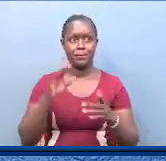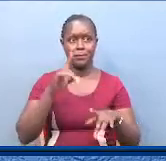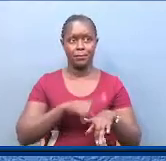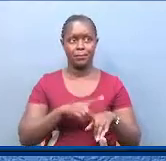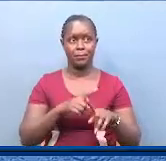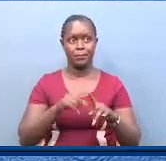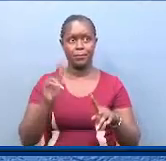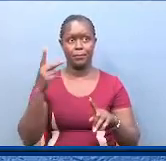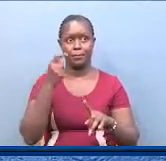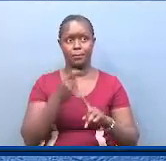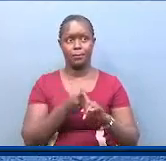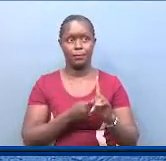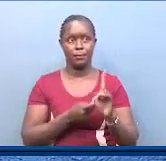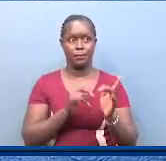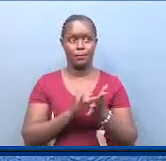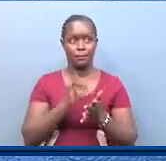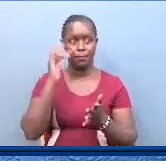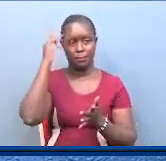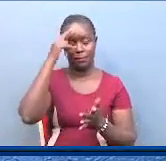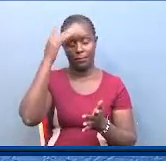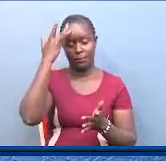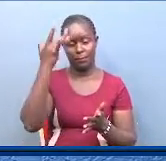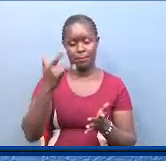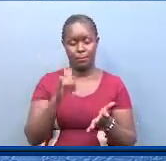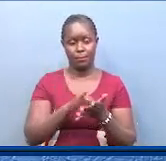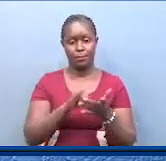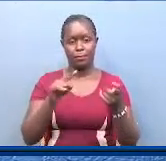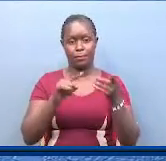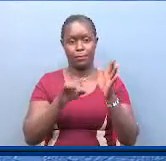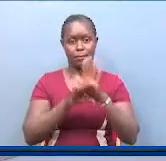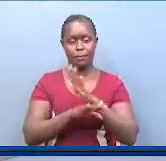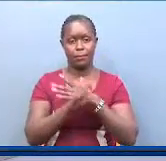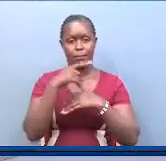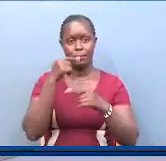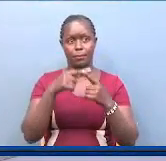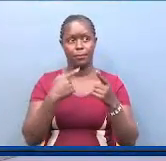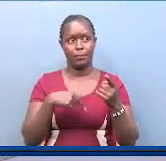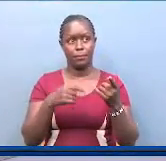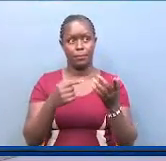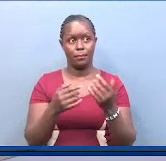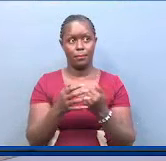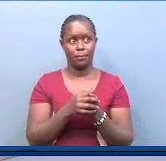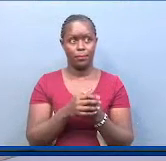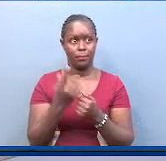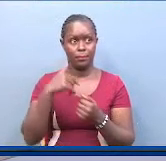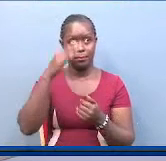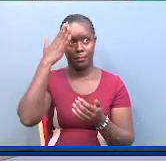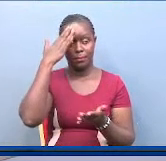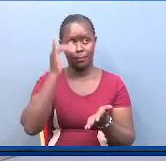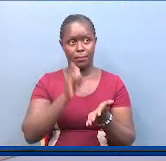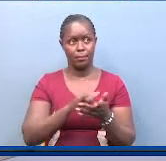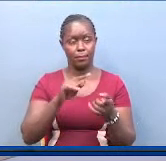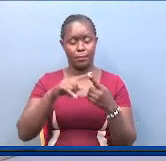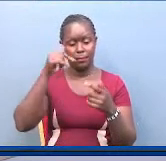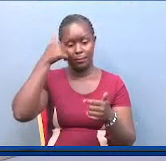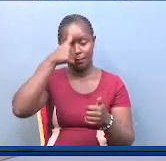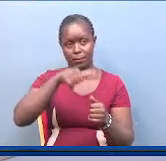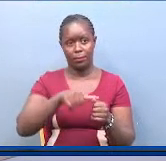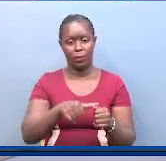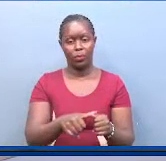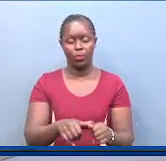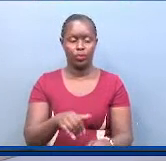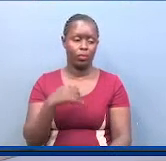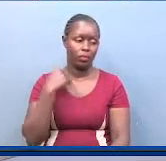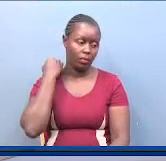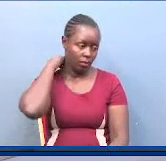second term. And that's the reason why we're talking about a man whose deputy is William Ruto, isn't it? We know that you remember